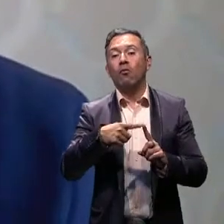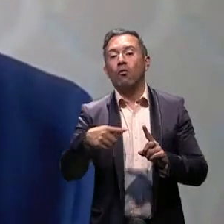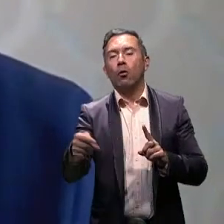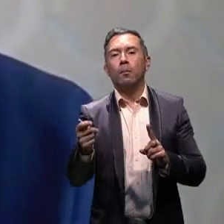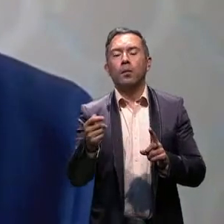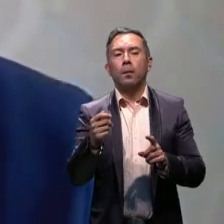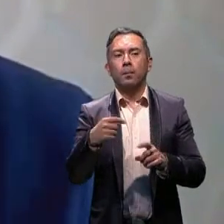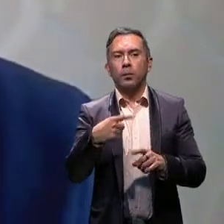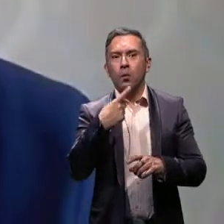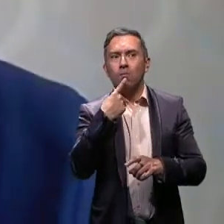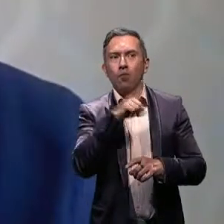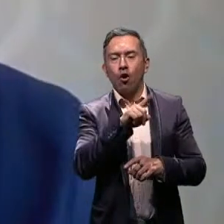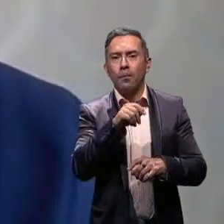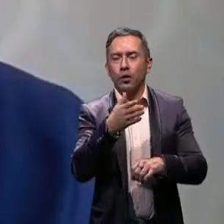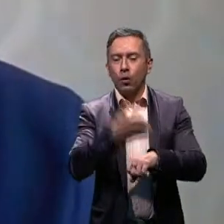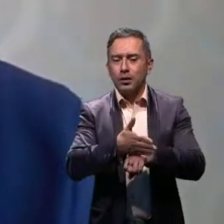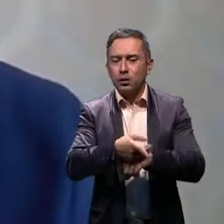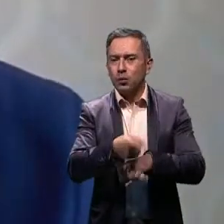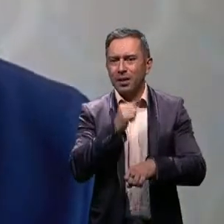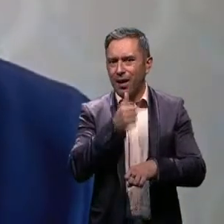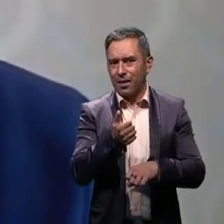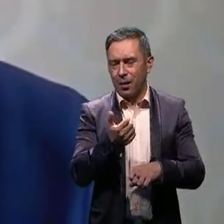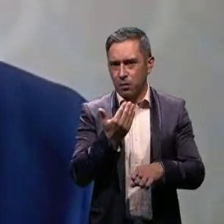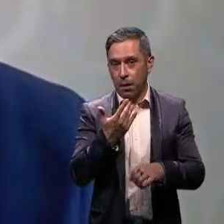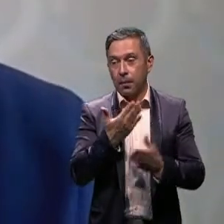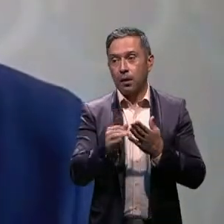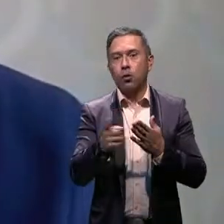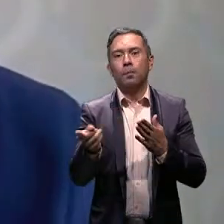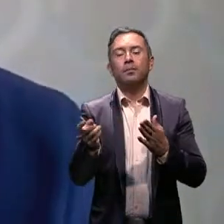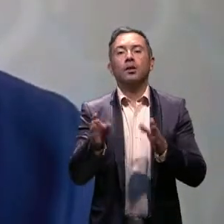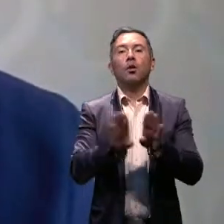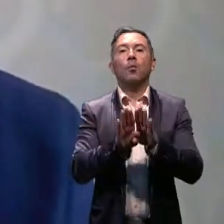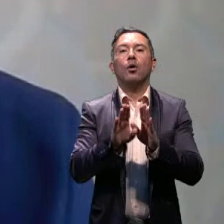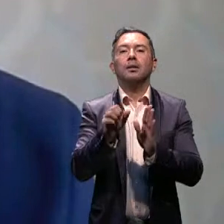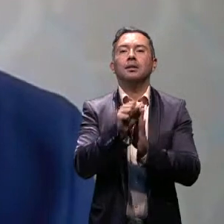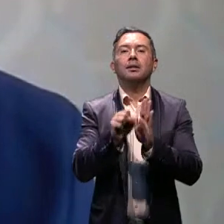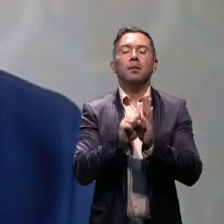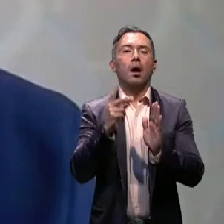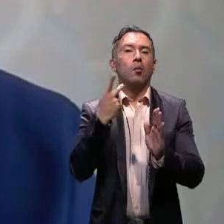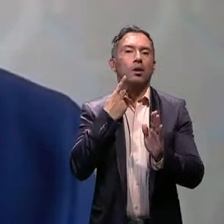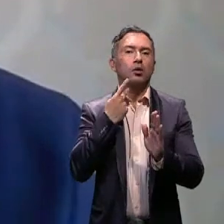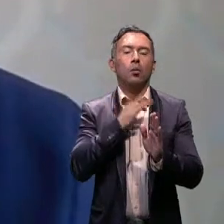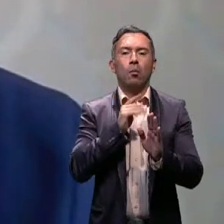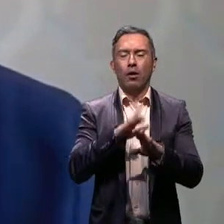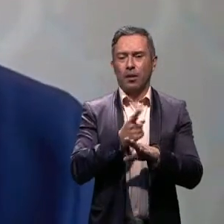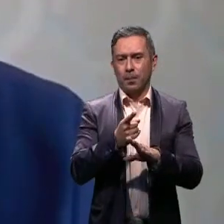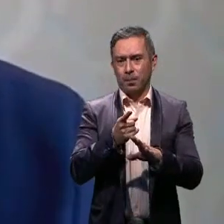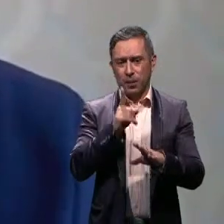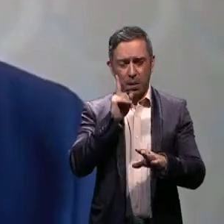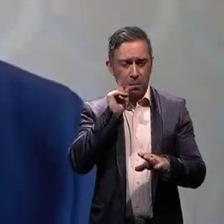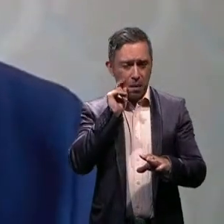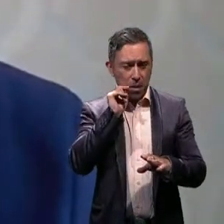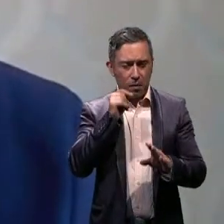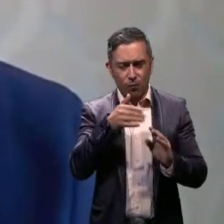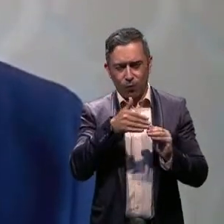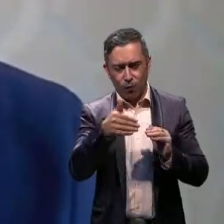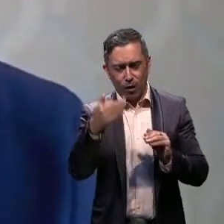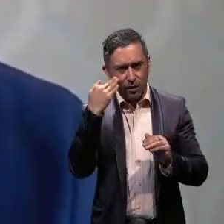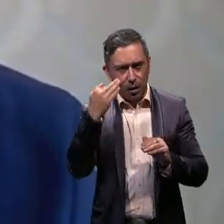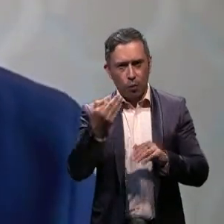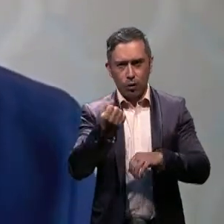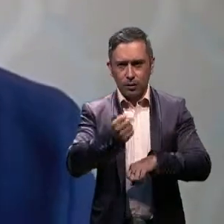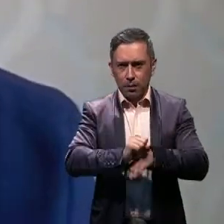they didn't have very strong consequences on the political system, because as some